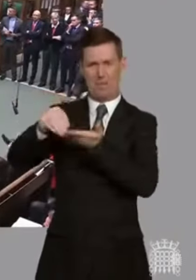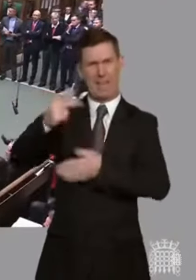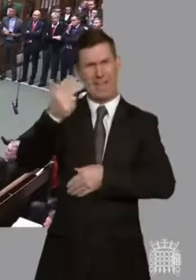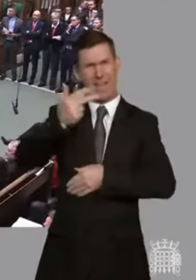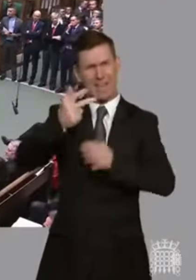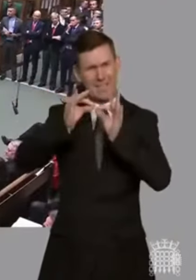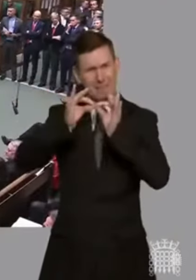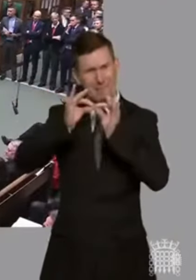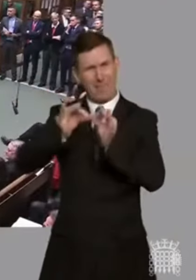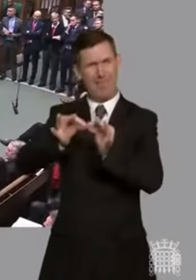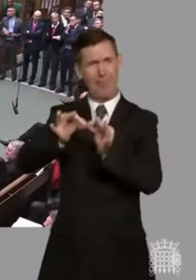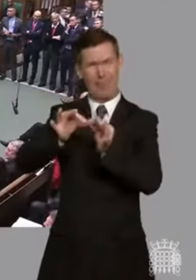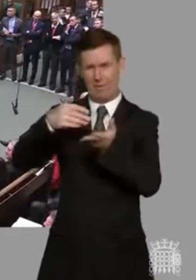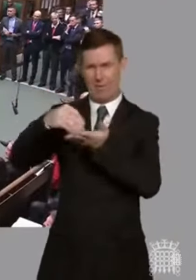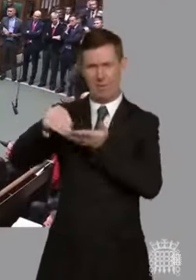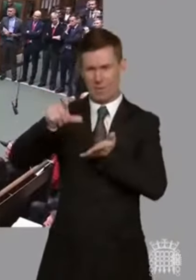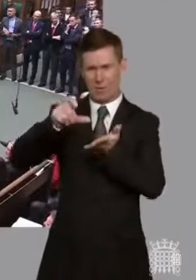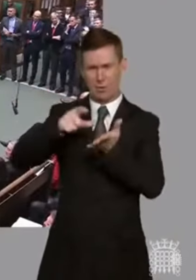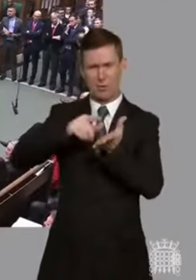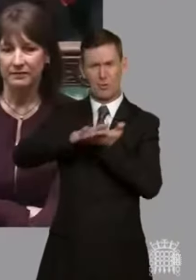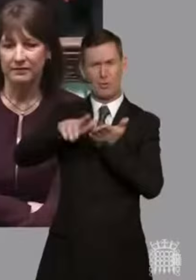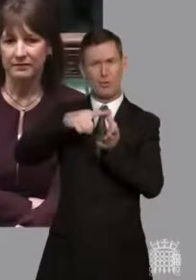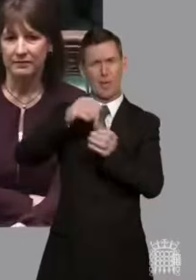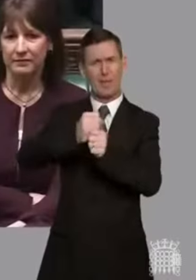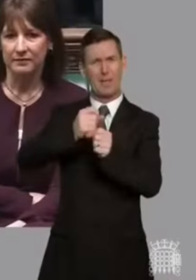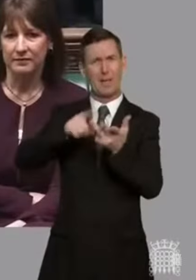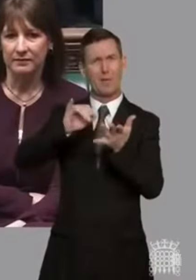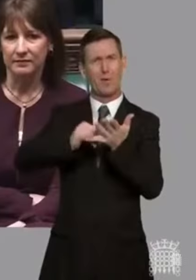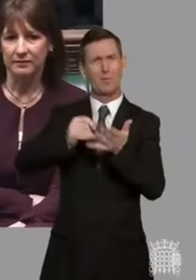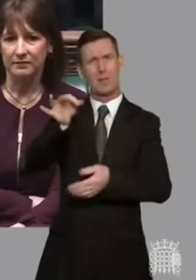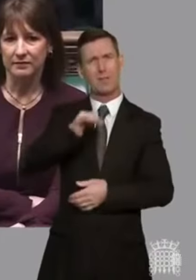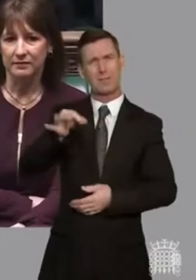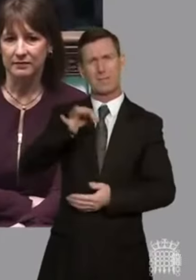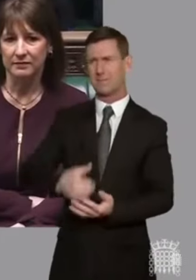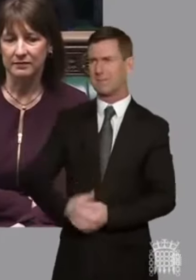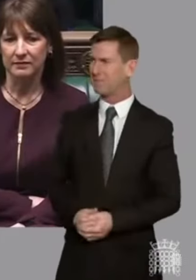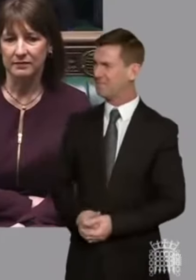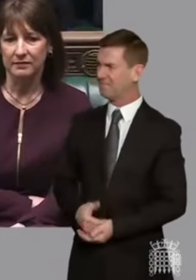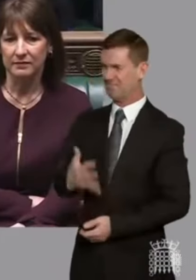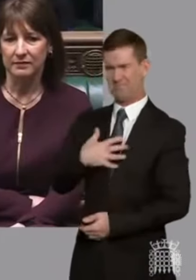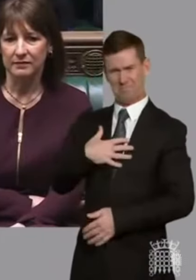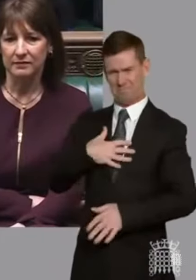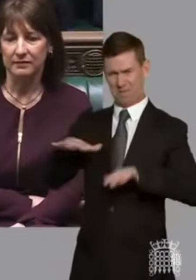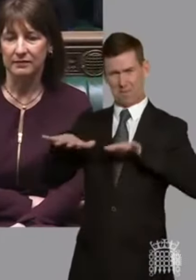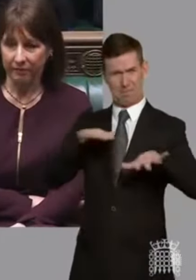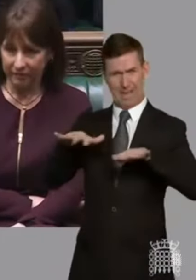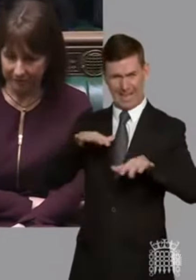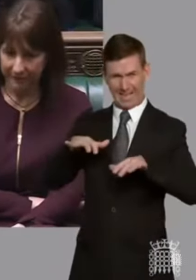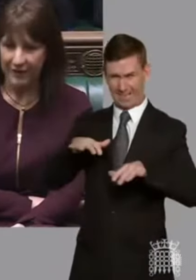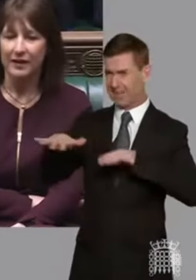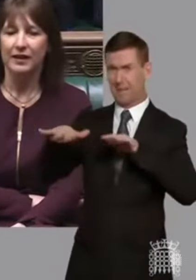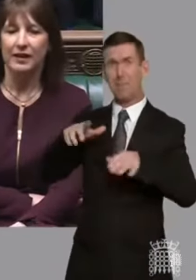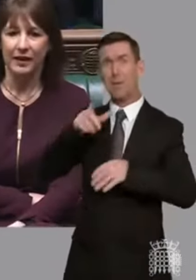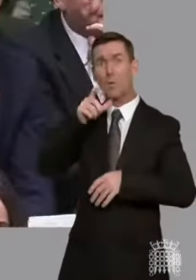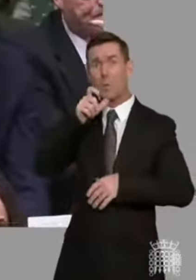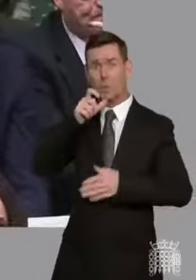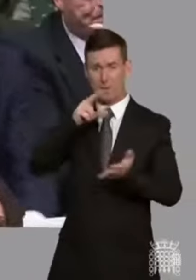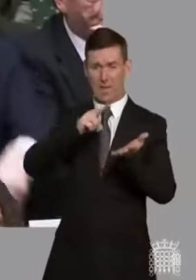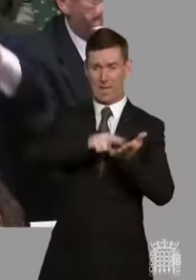Mr. Speaker, he talks of panic. The only panic is people using the NHS who know that under his policy he wants to charge them for using